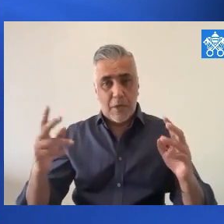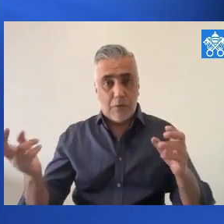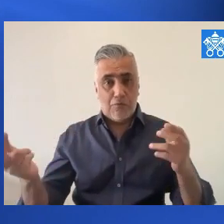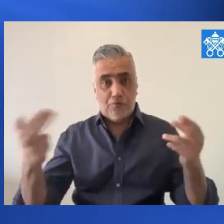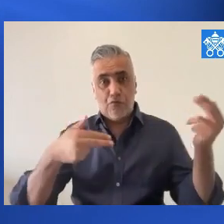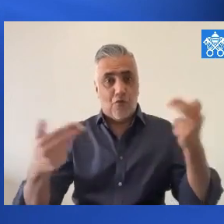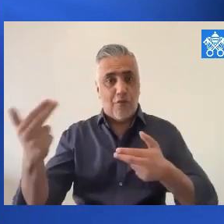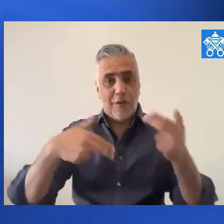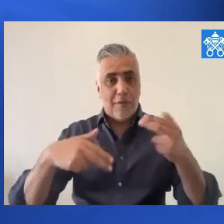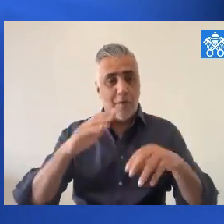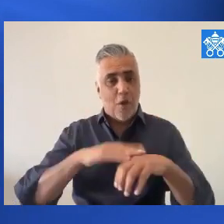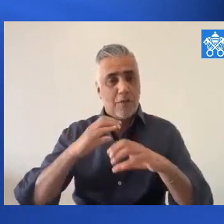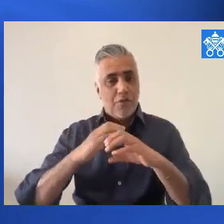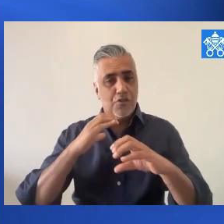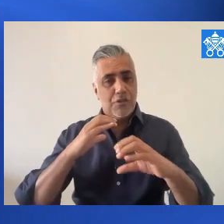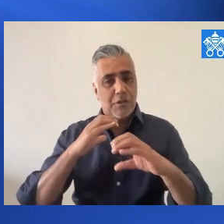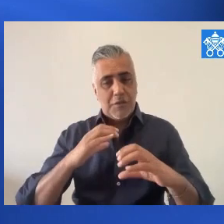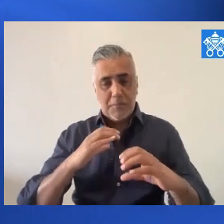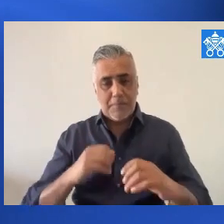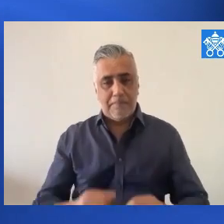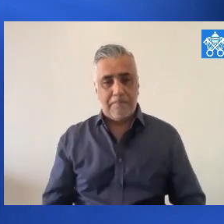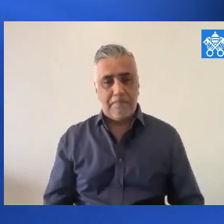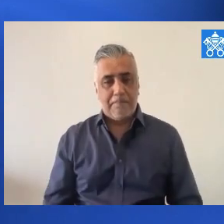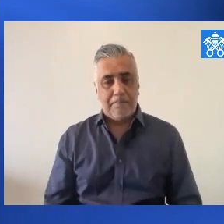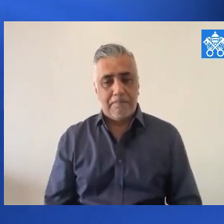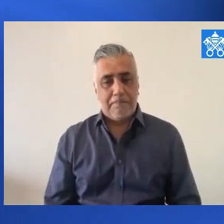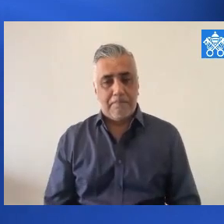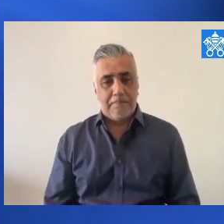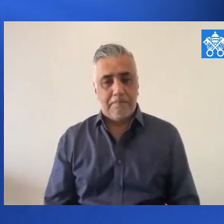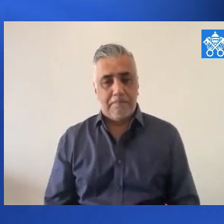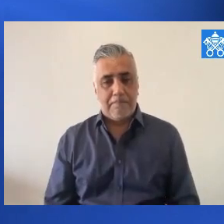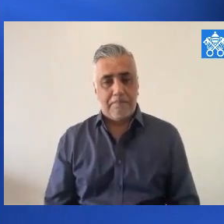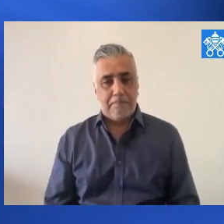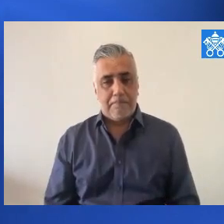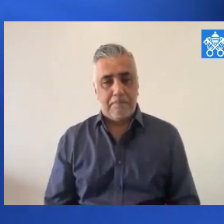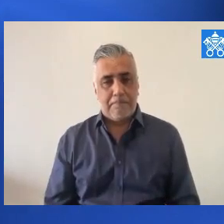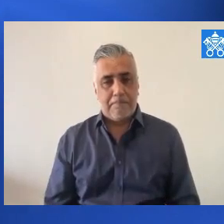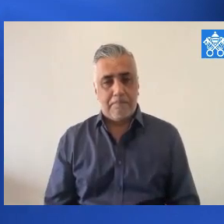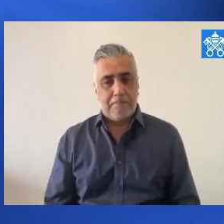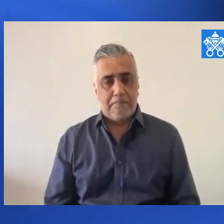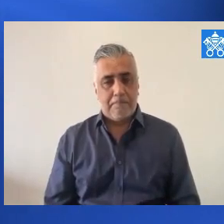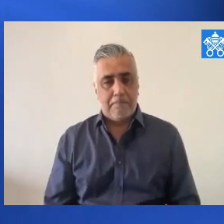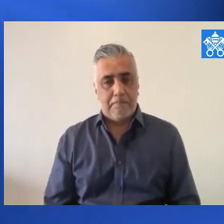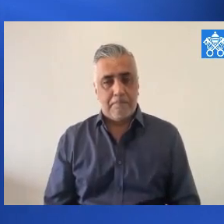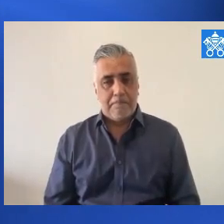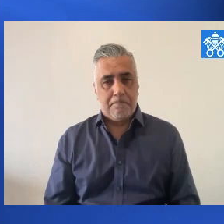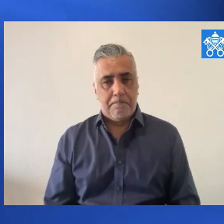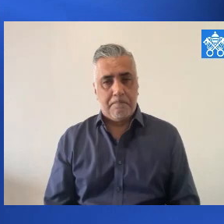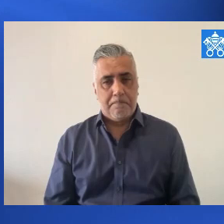the many people there who have even joined him inside the jeep there for the ride, and whom he's greeted warmly.